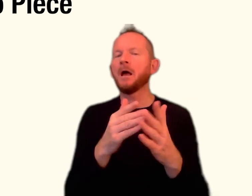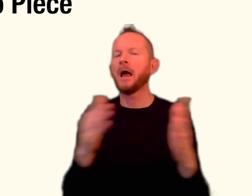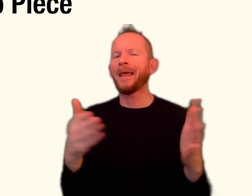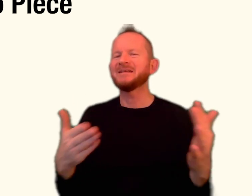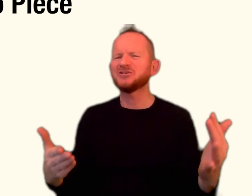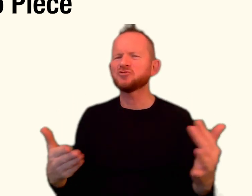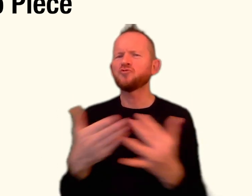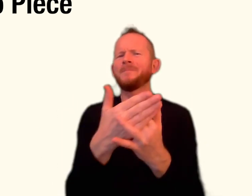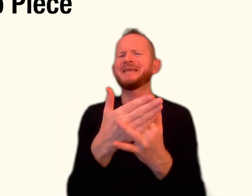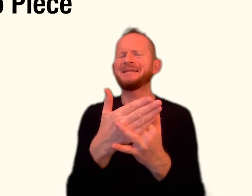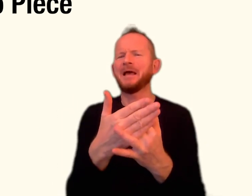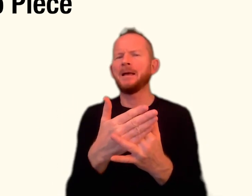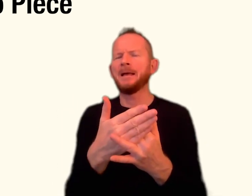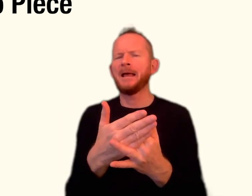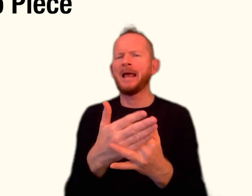sector, and